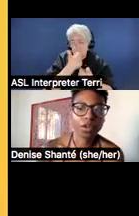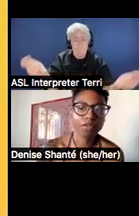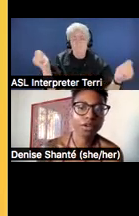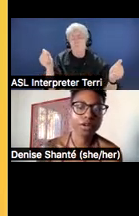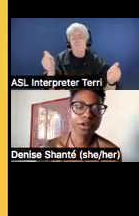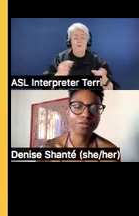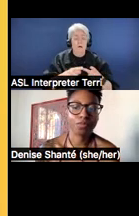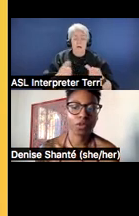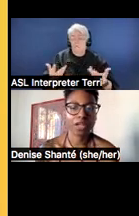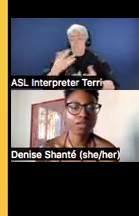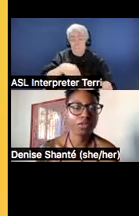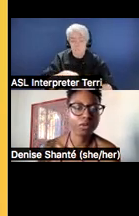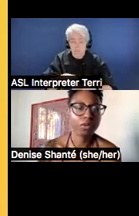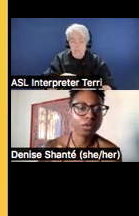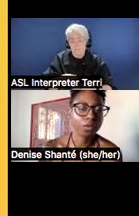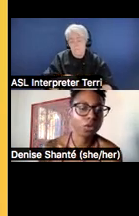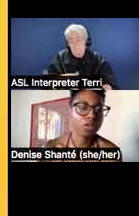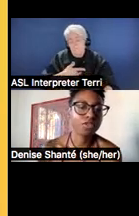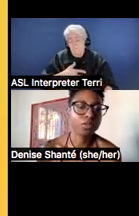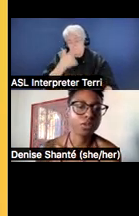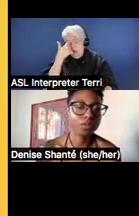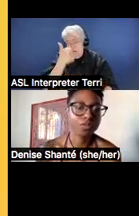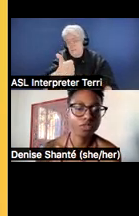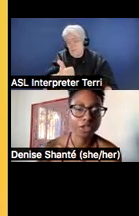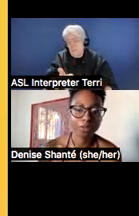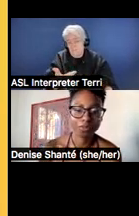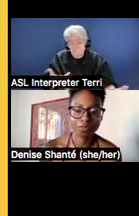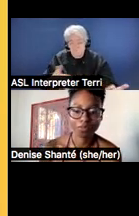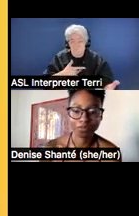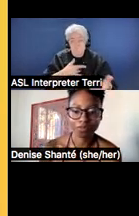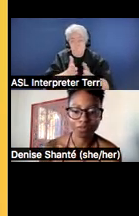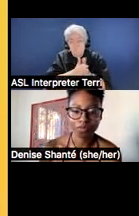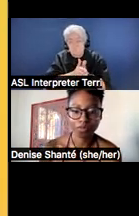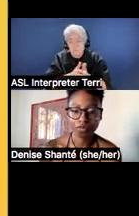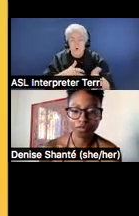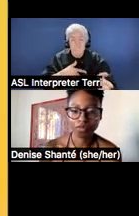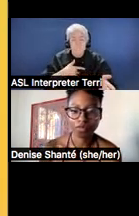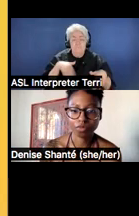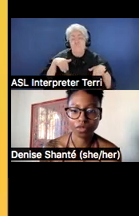in whatever ways feel the most comfortable for you.